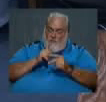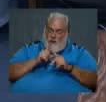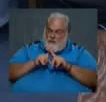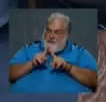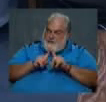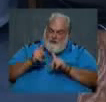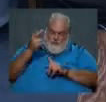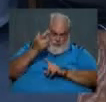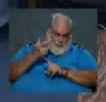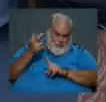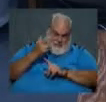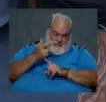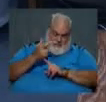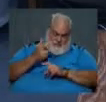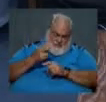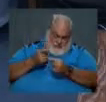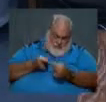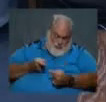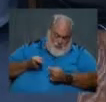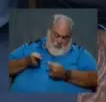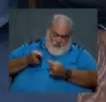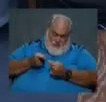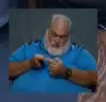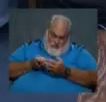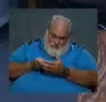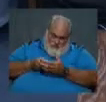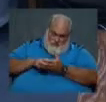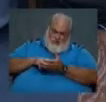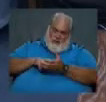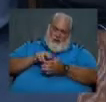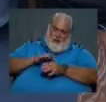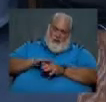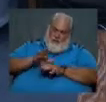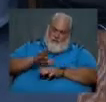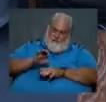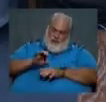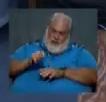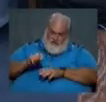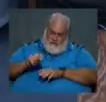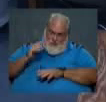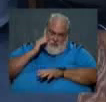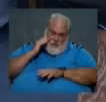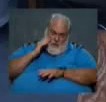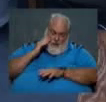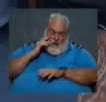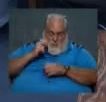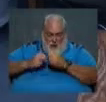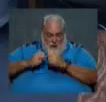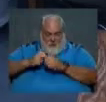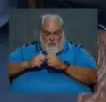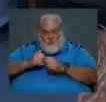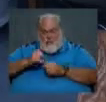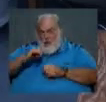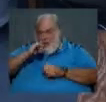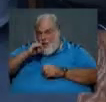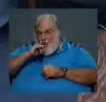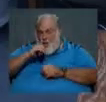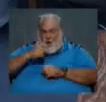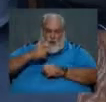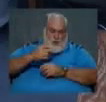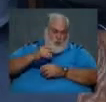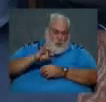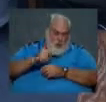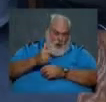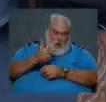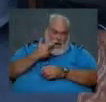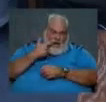after issues, maybe drug abuse, alcohol abuse. Some people, we've got veterans that